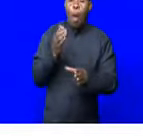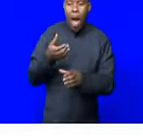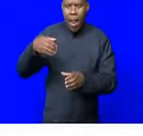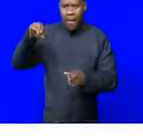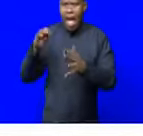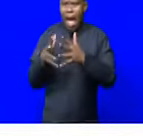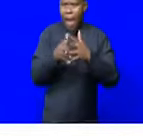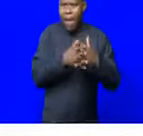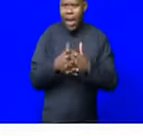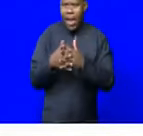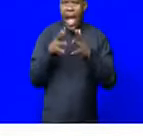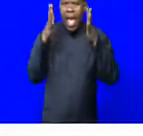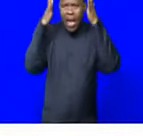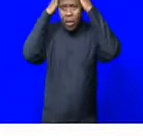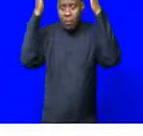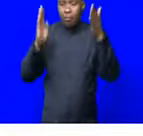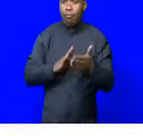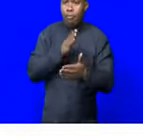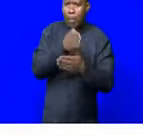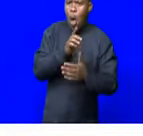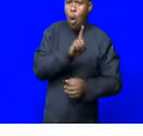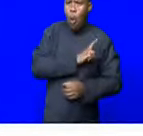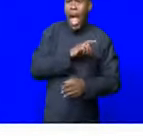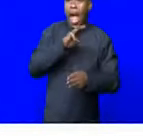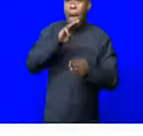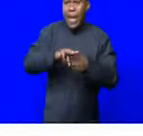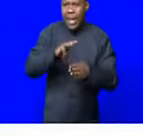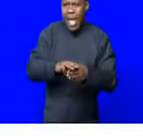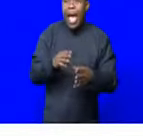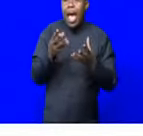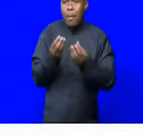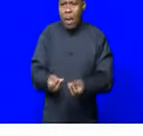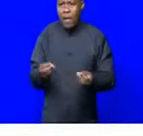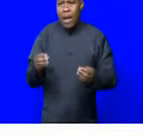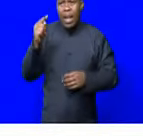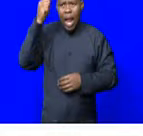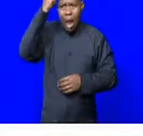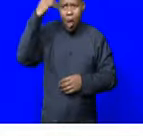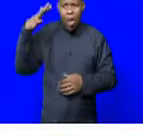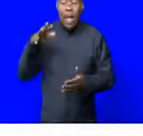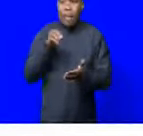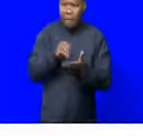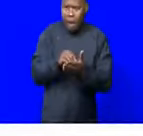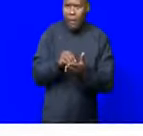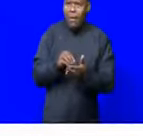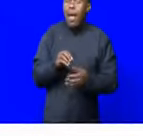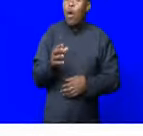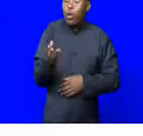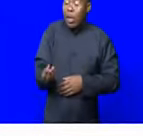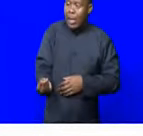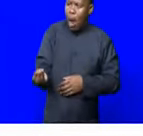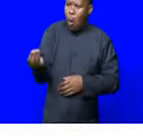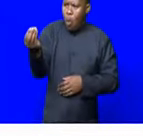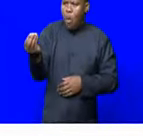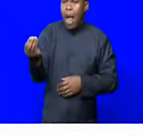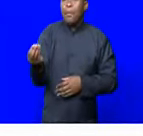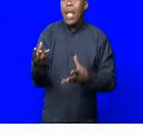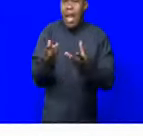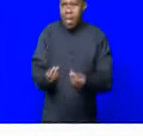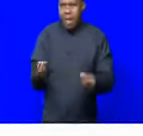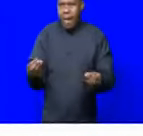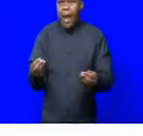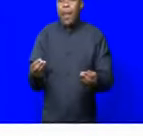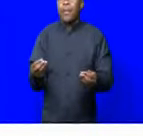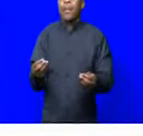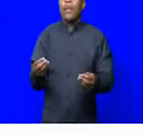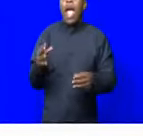to educate mothers of autistic children on therapy for children, how to identify autism at an early age, as well